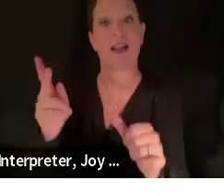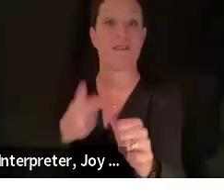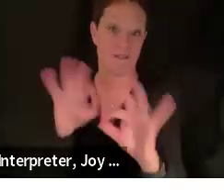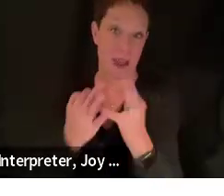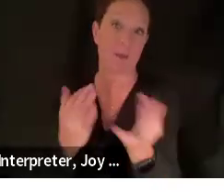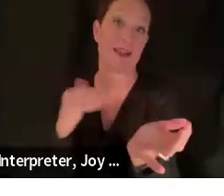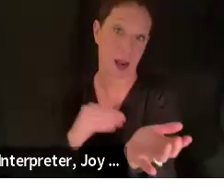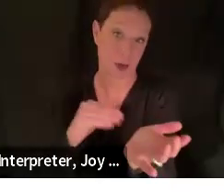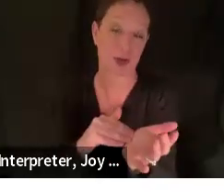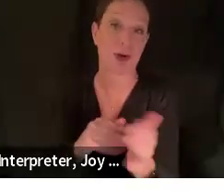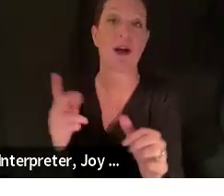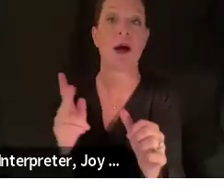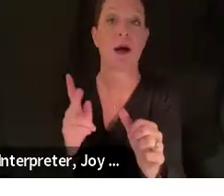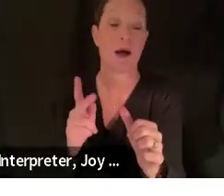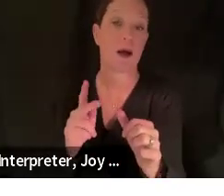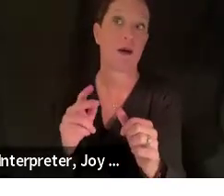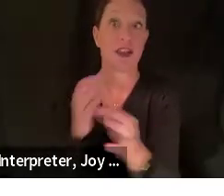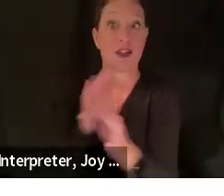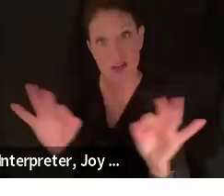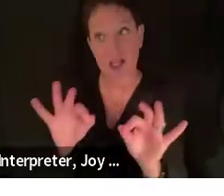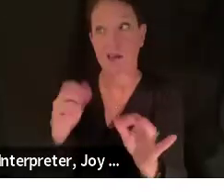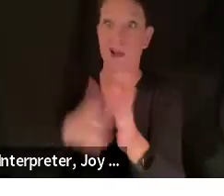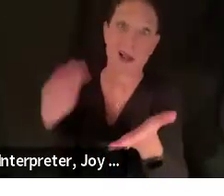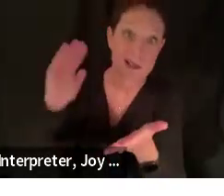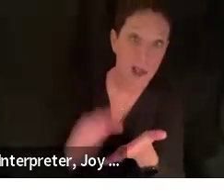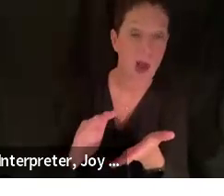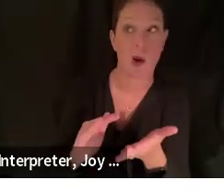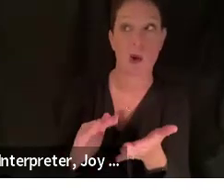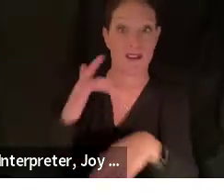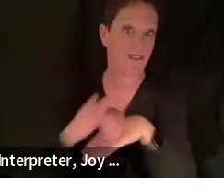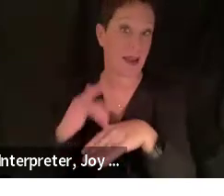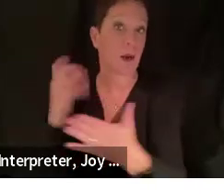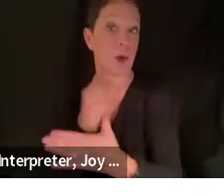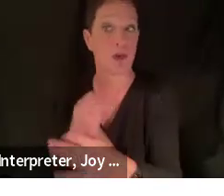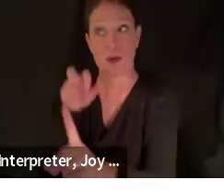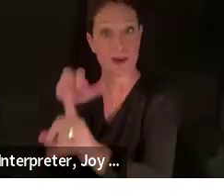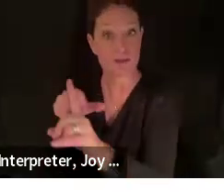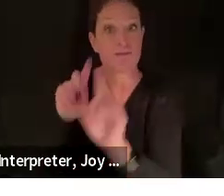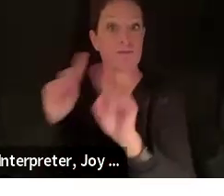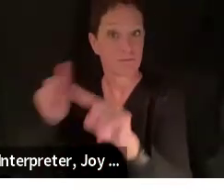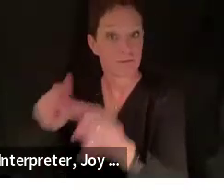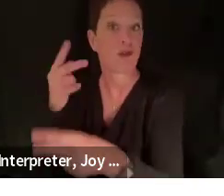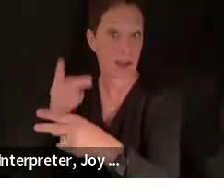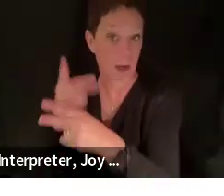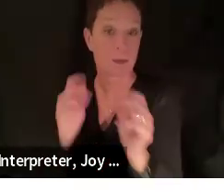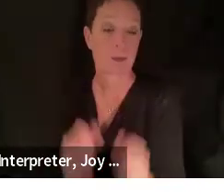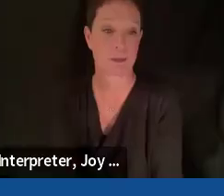provider that is free, low cost, and available to you to help you get the care you needed.